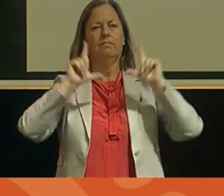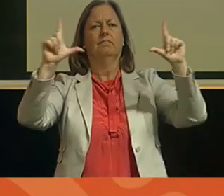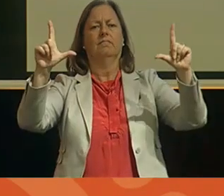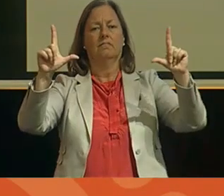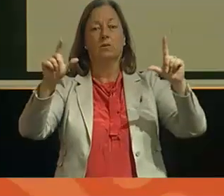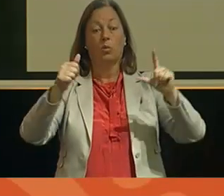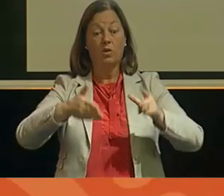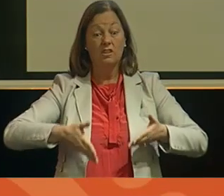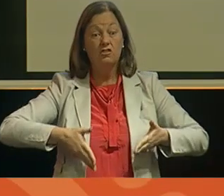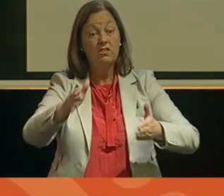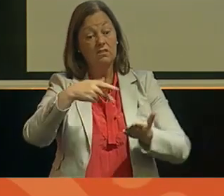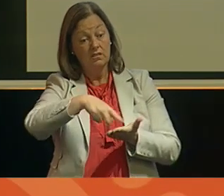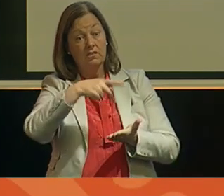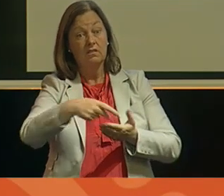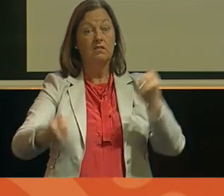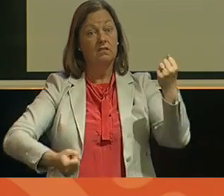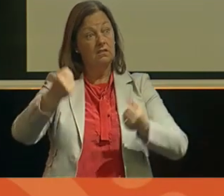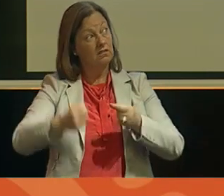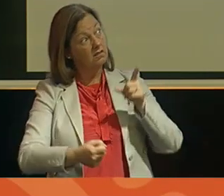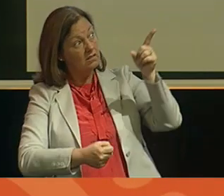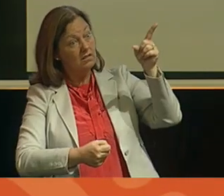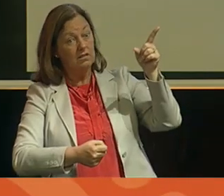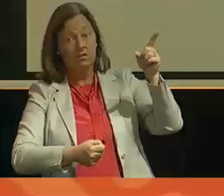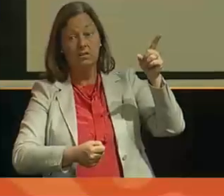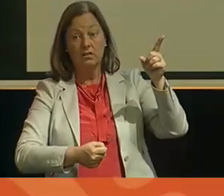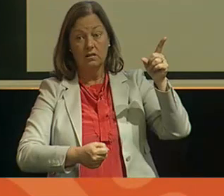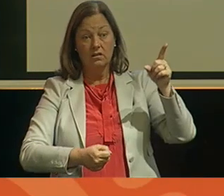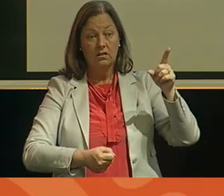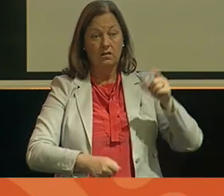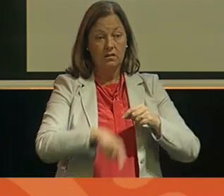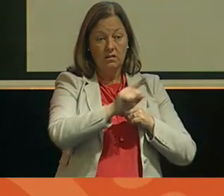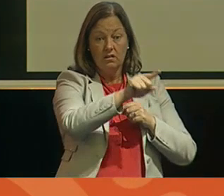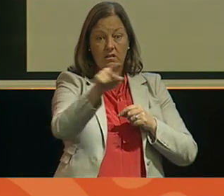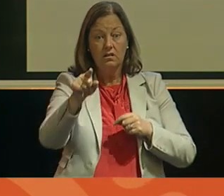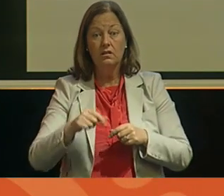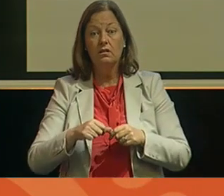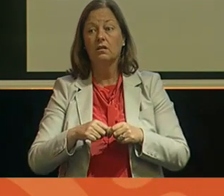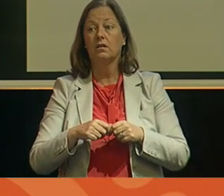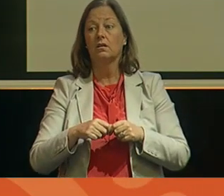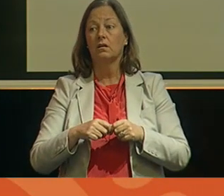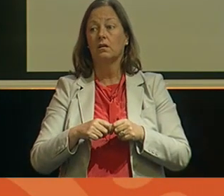the streets to tell people that you guys can harm us, that you guys